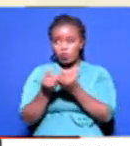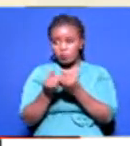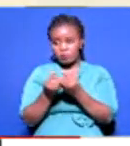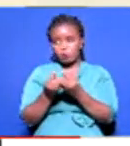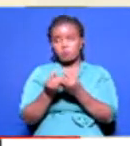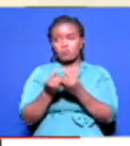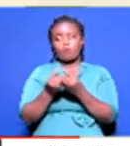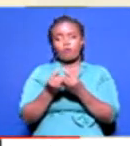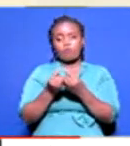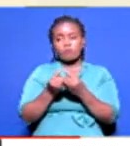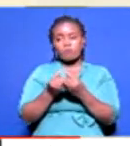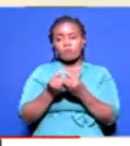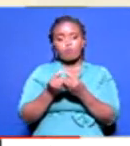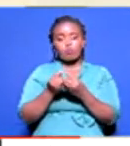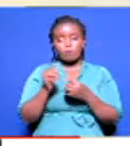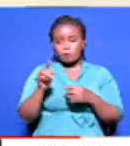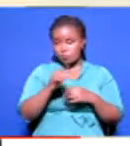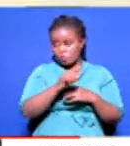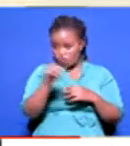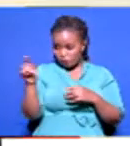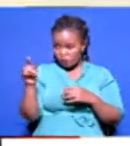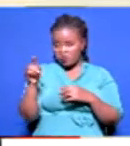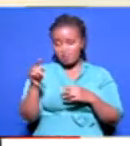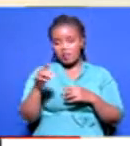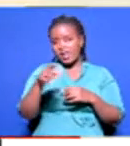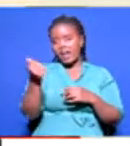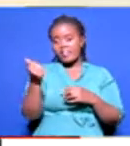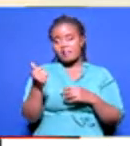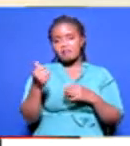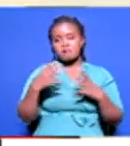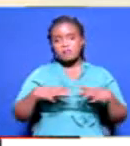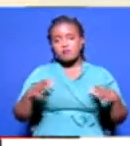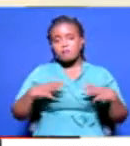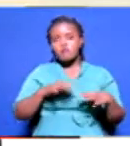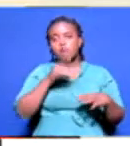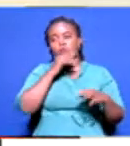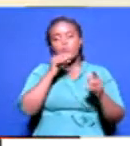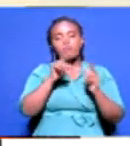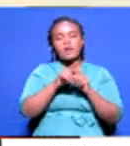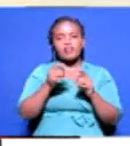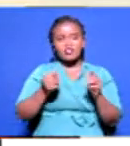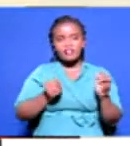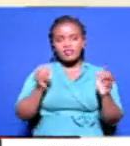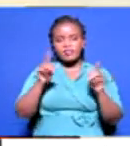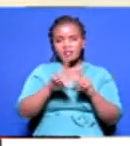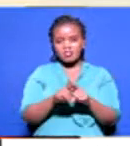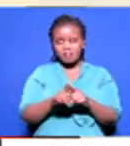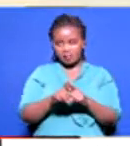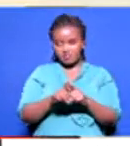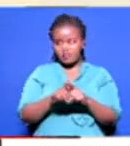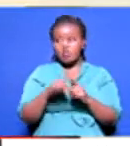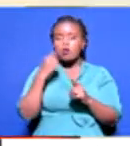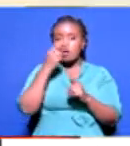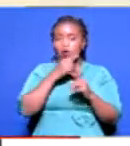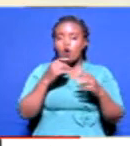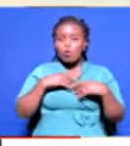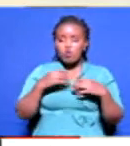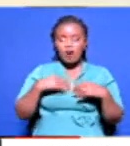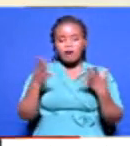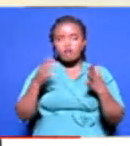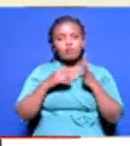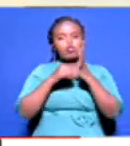of your abled brothers and sisters who have brought pride to this